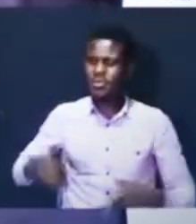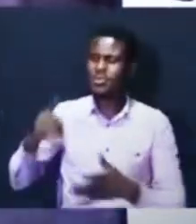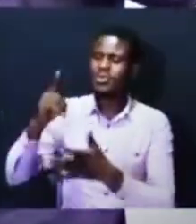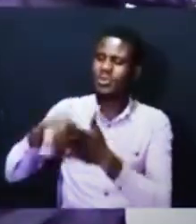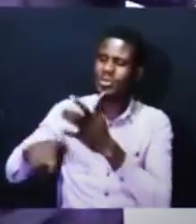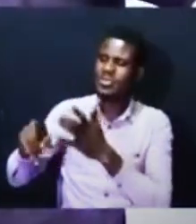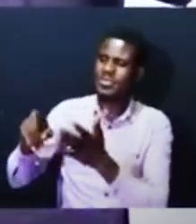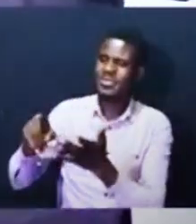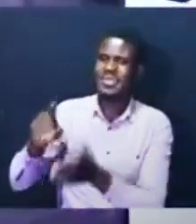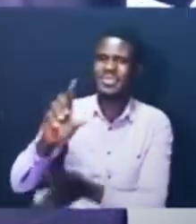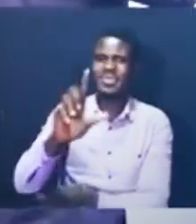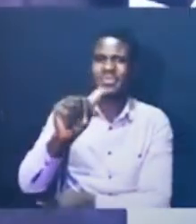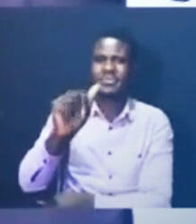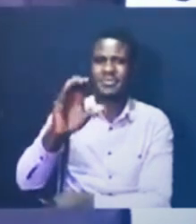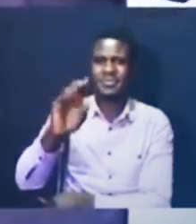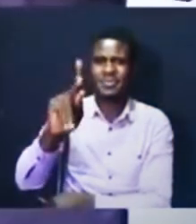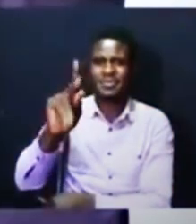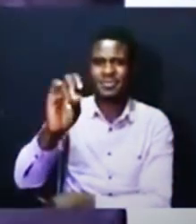Christ.